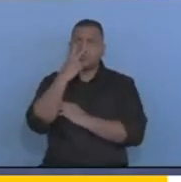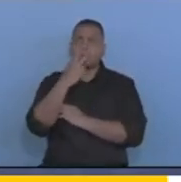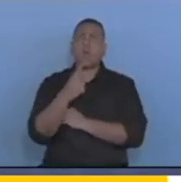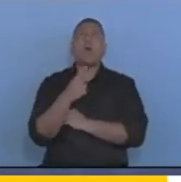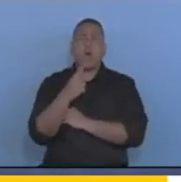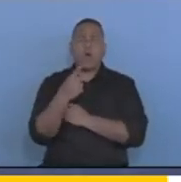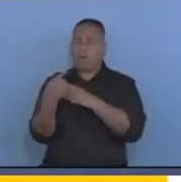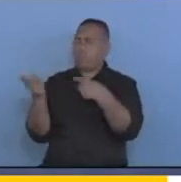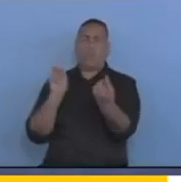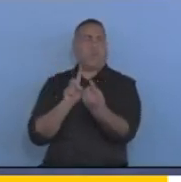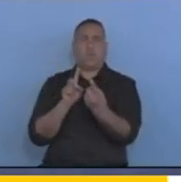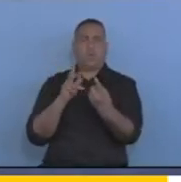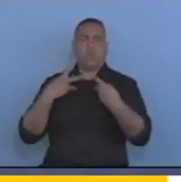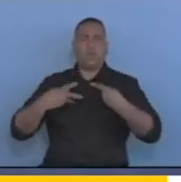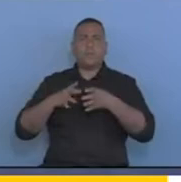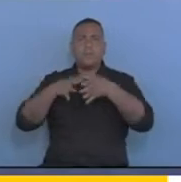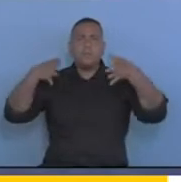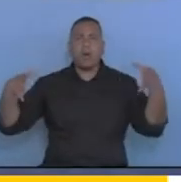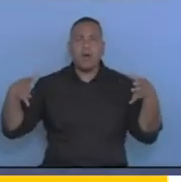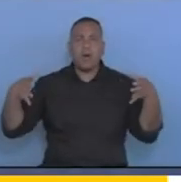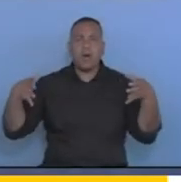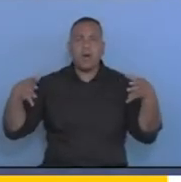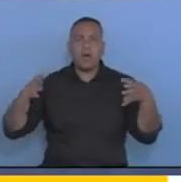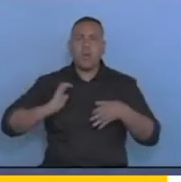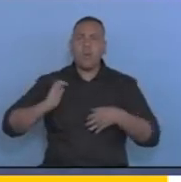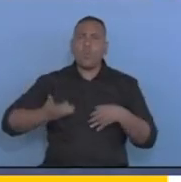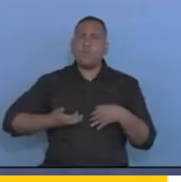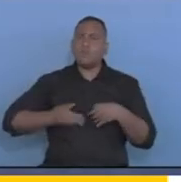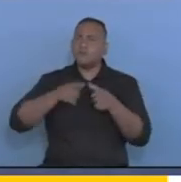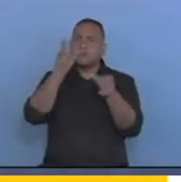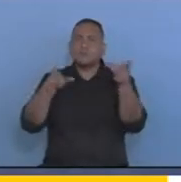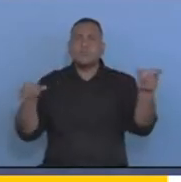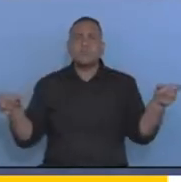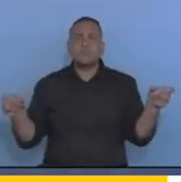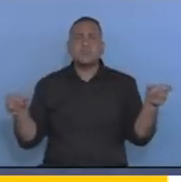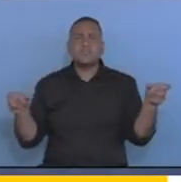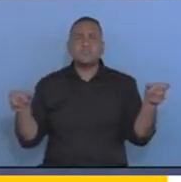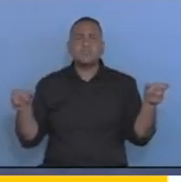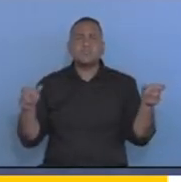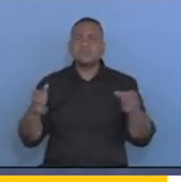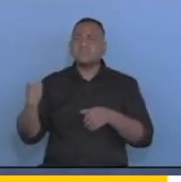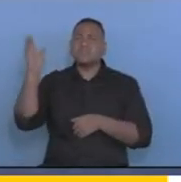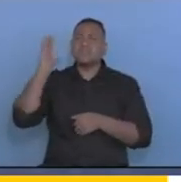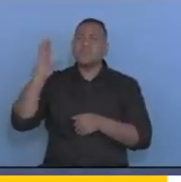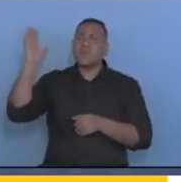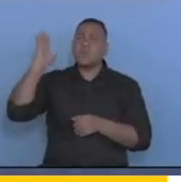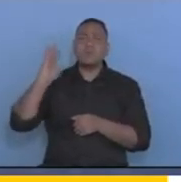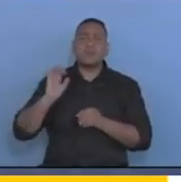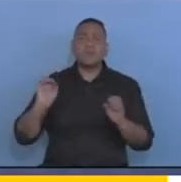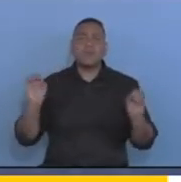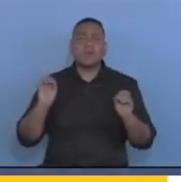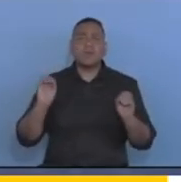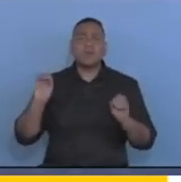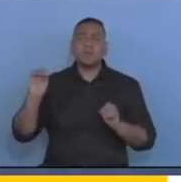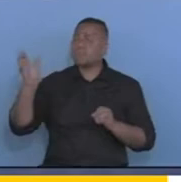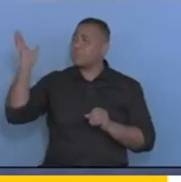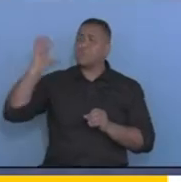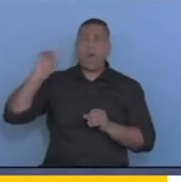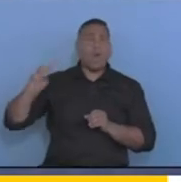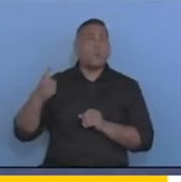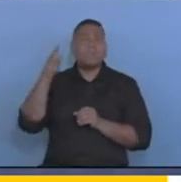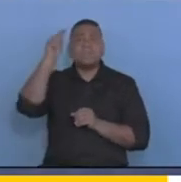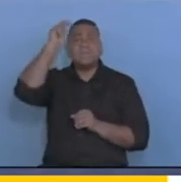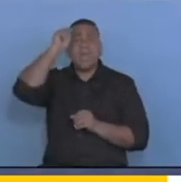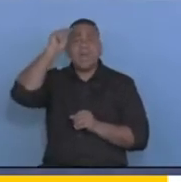students than male students. Mm. And this used to be a previously dominated male environment. Mm. And now we're